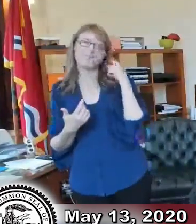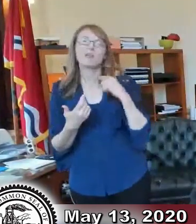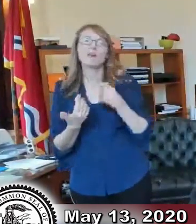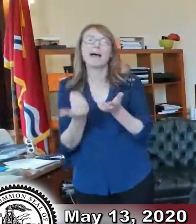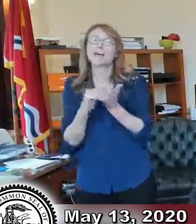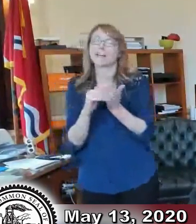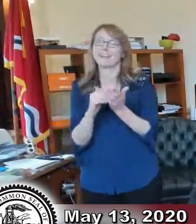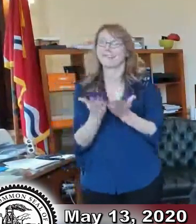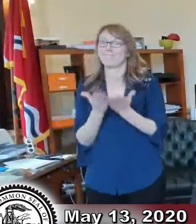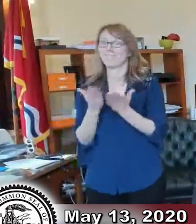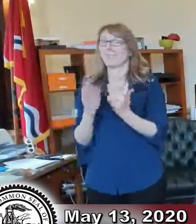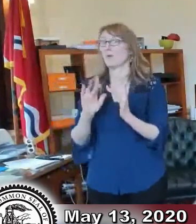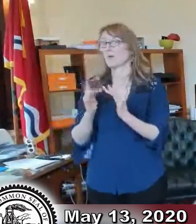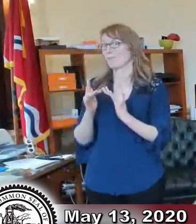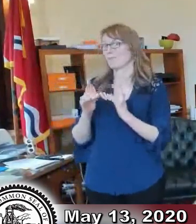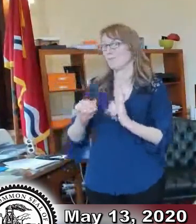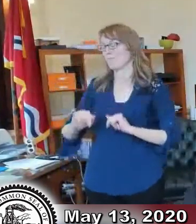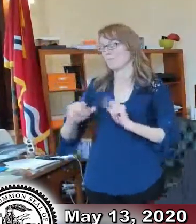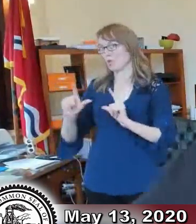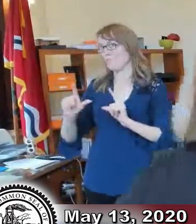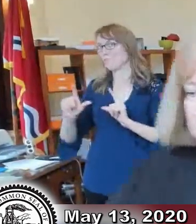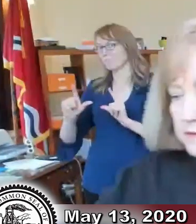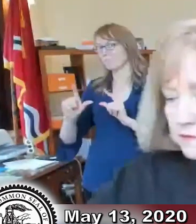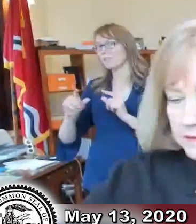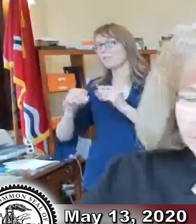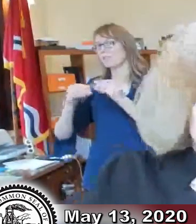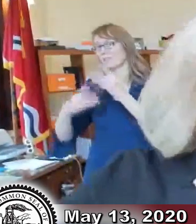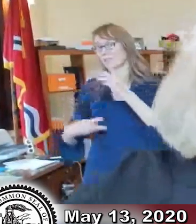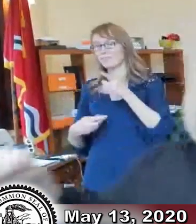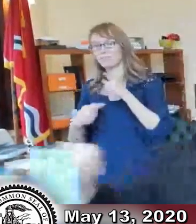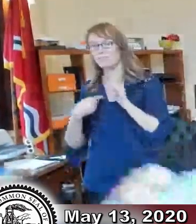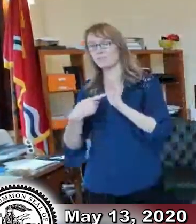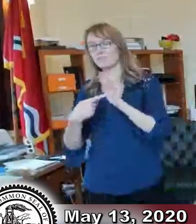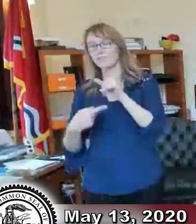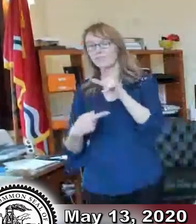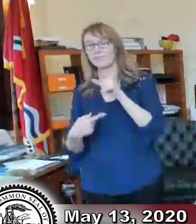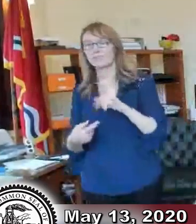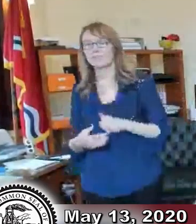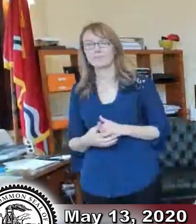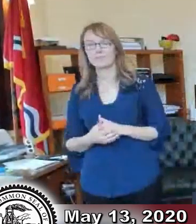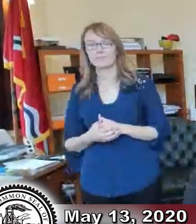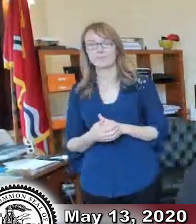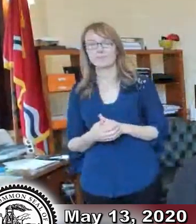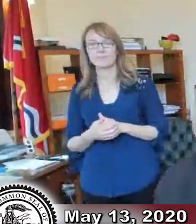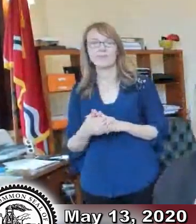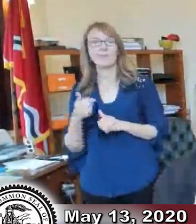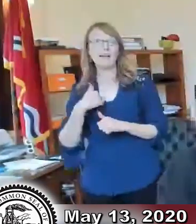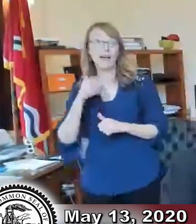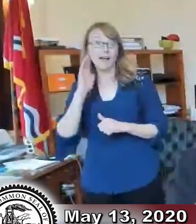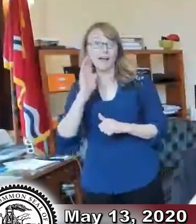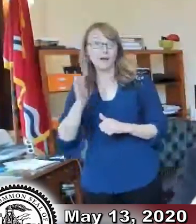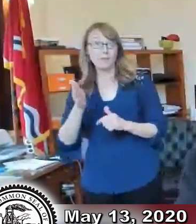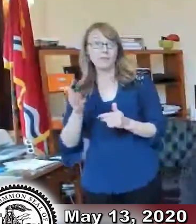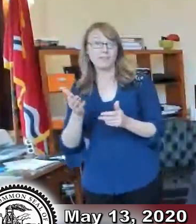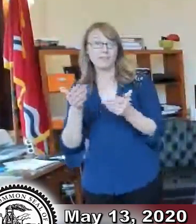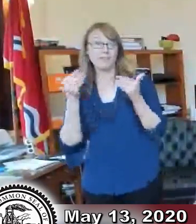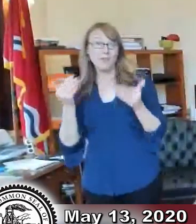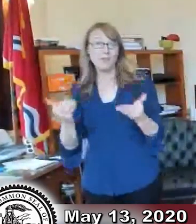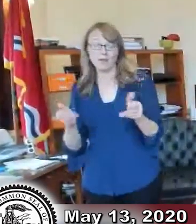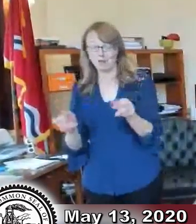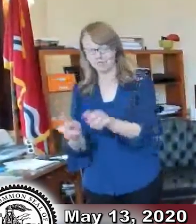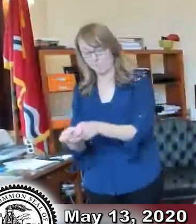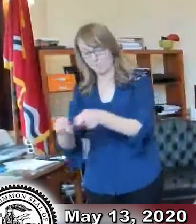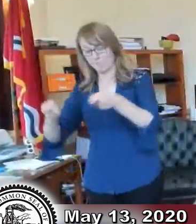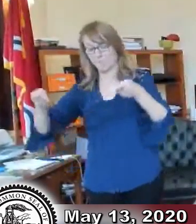6 pages of, what to do with your employees. I'm gonna pull it out since we're talking about this.